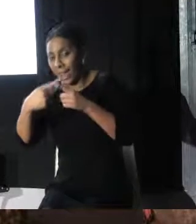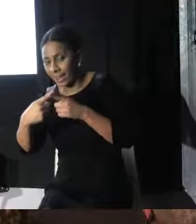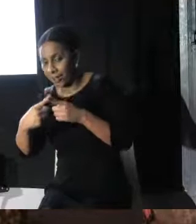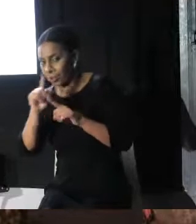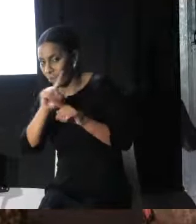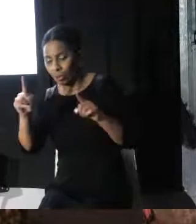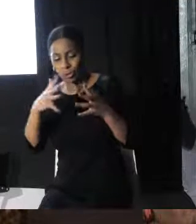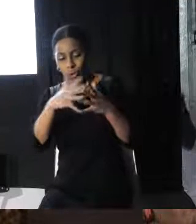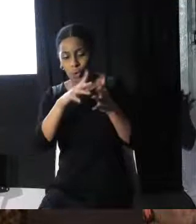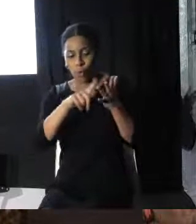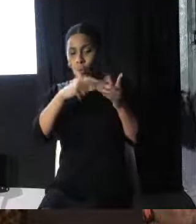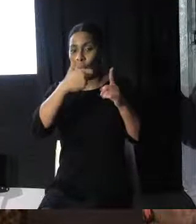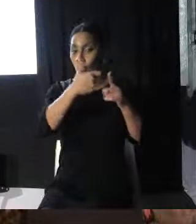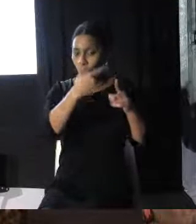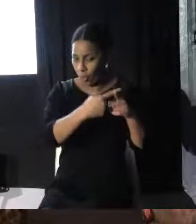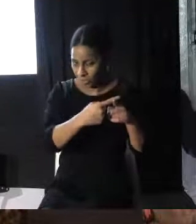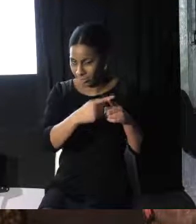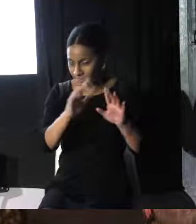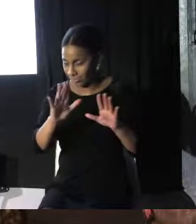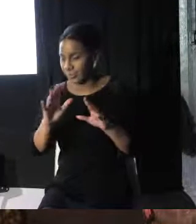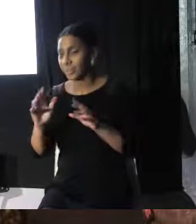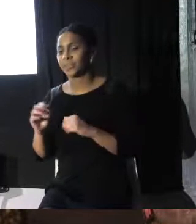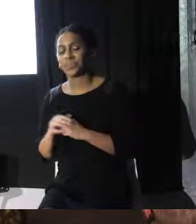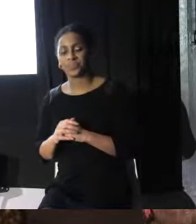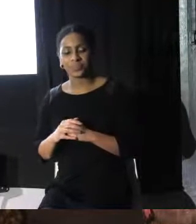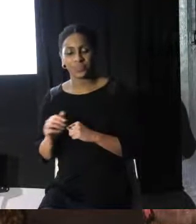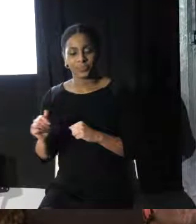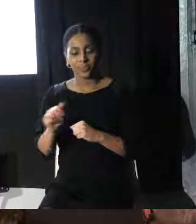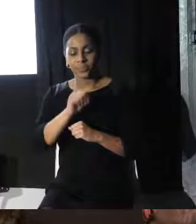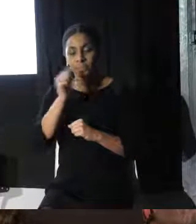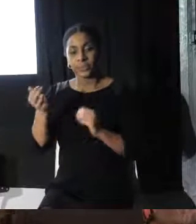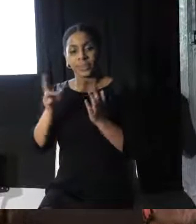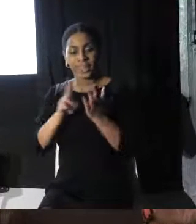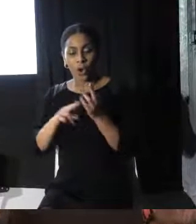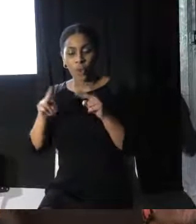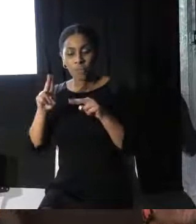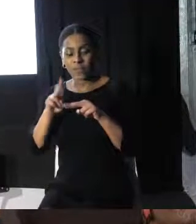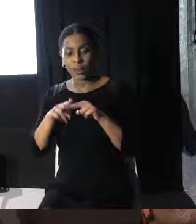have noticed. We can go to Nicole Fleetwood's